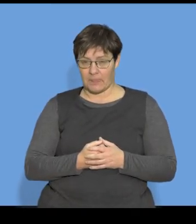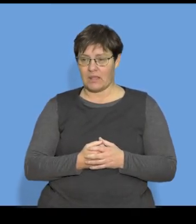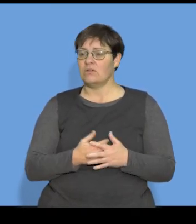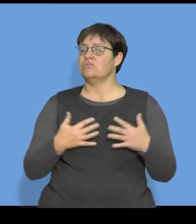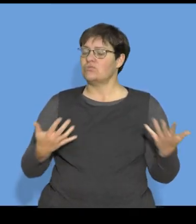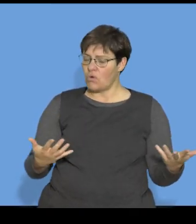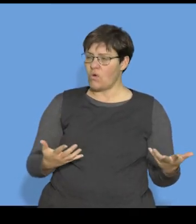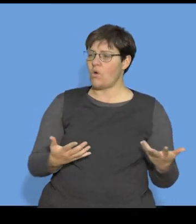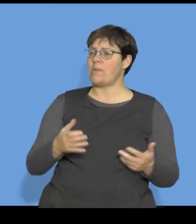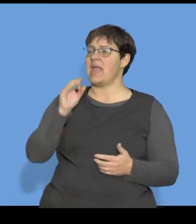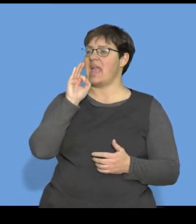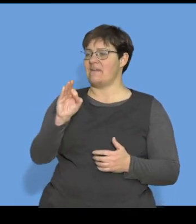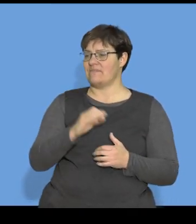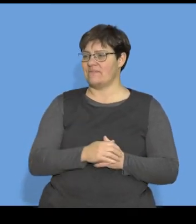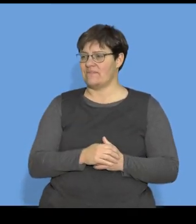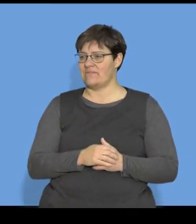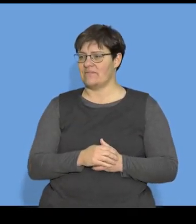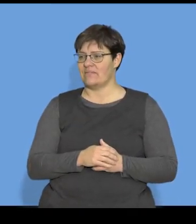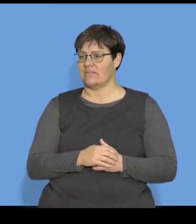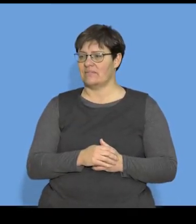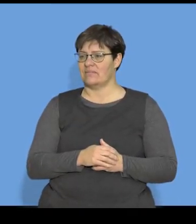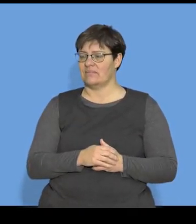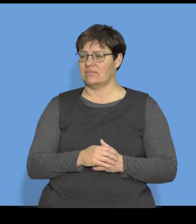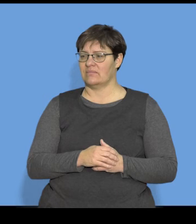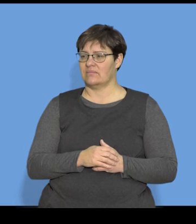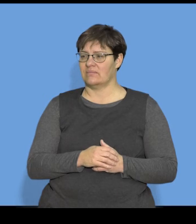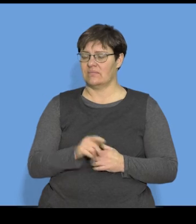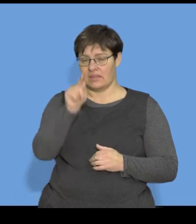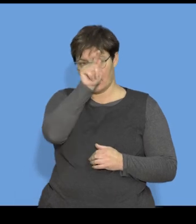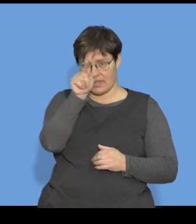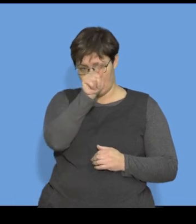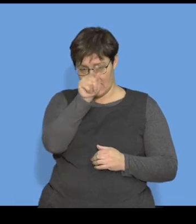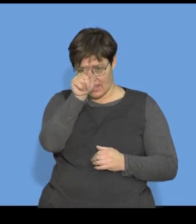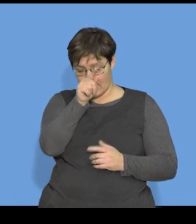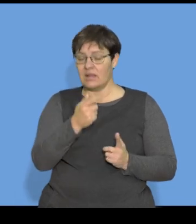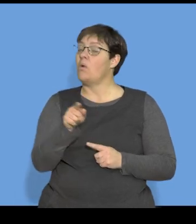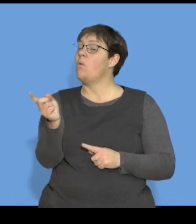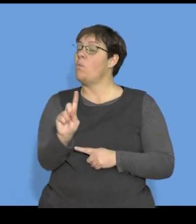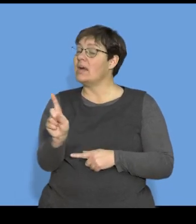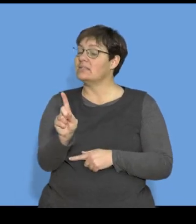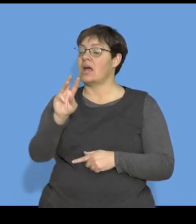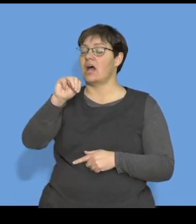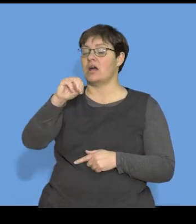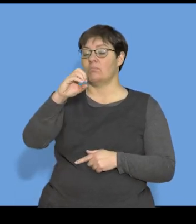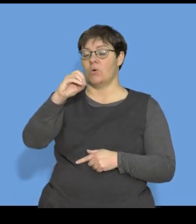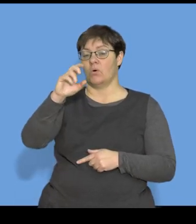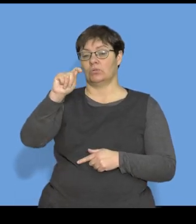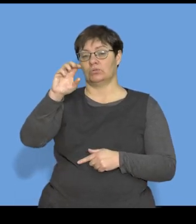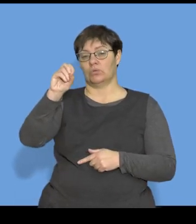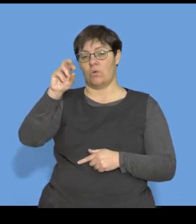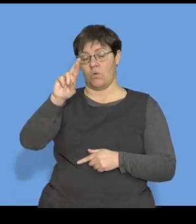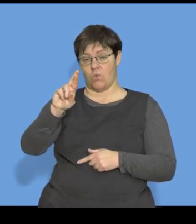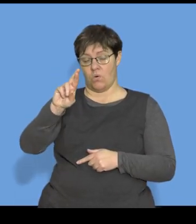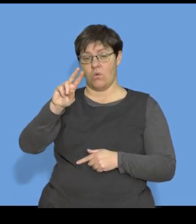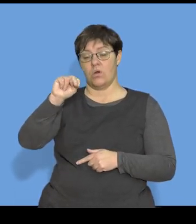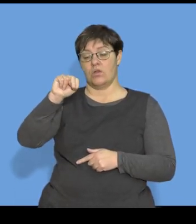So probably it should be F here, which is which type of a neuron? A